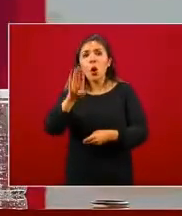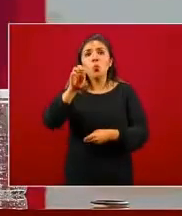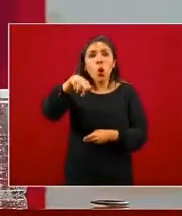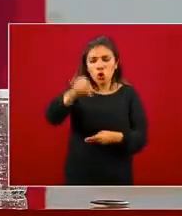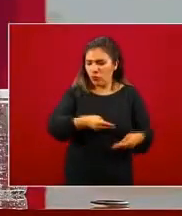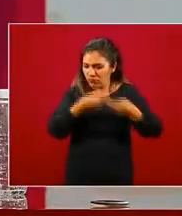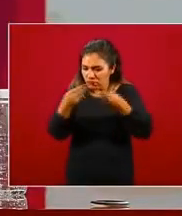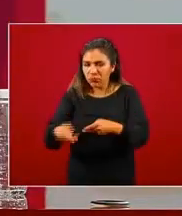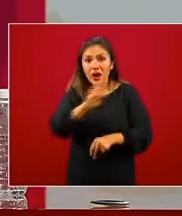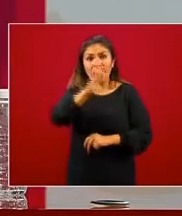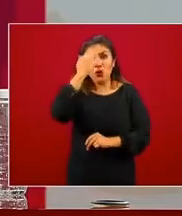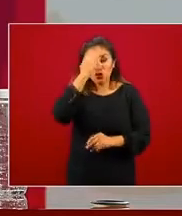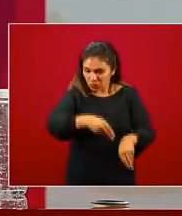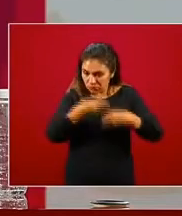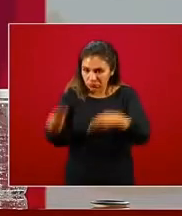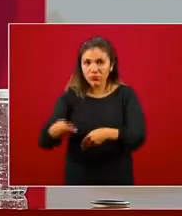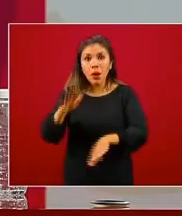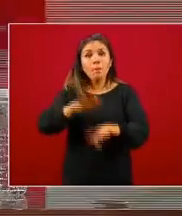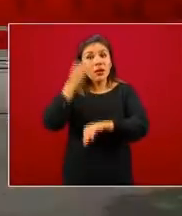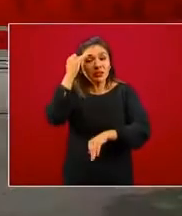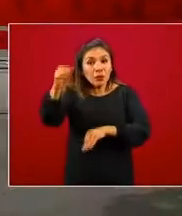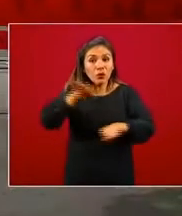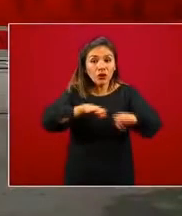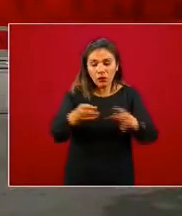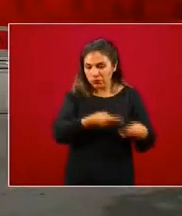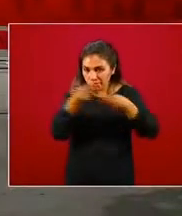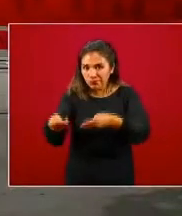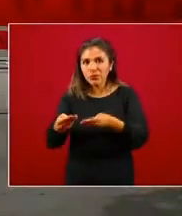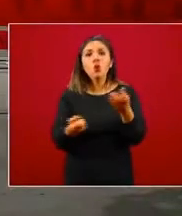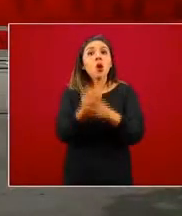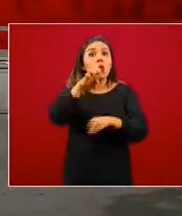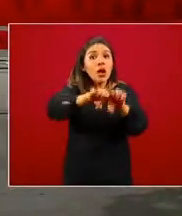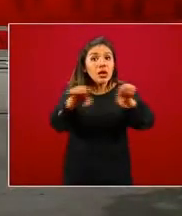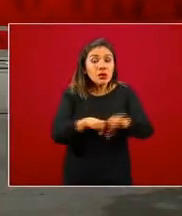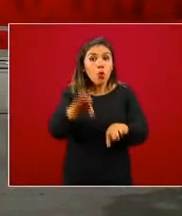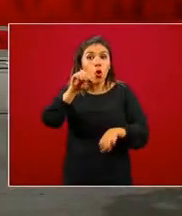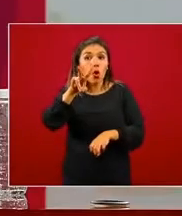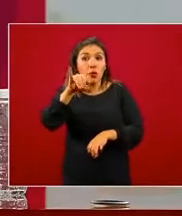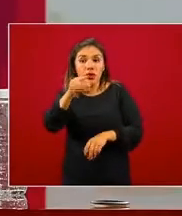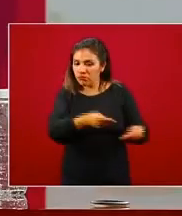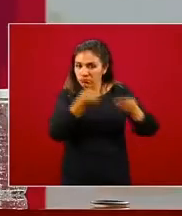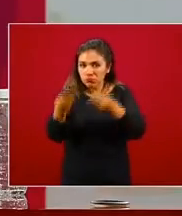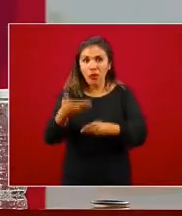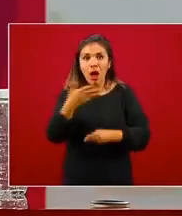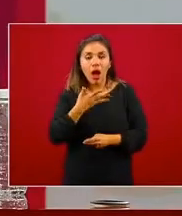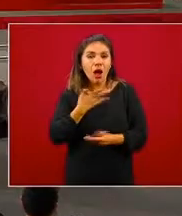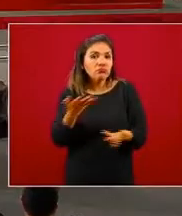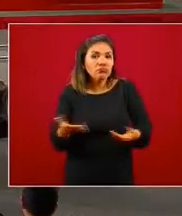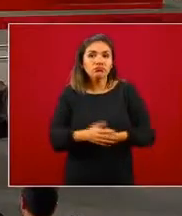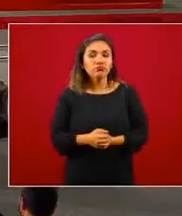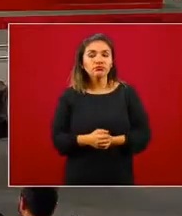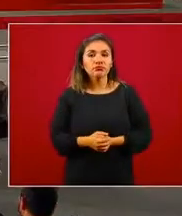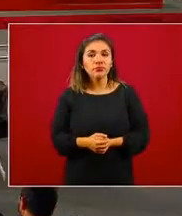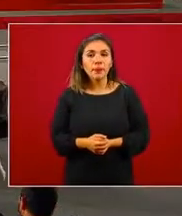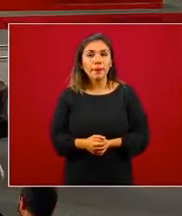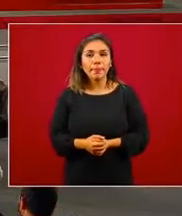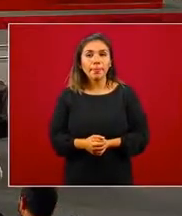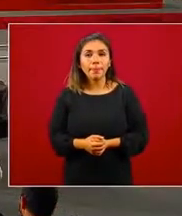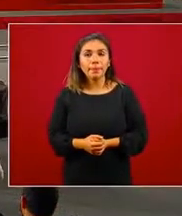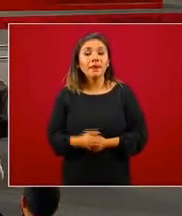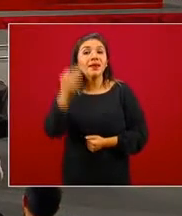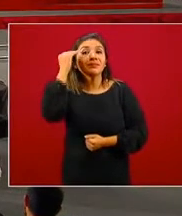for. Bonuses, recognition, PPE, incorporating COVID teams. Thank